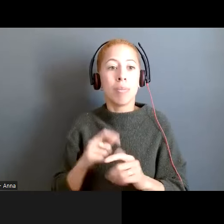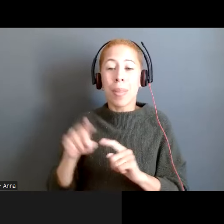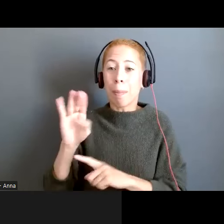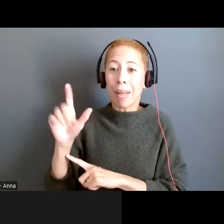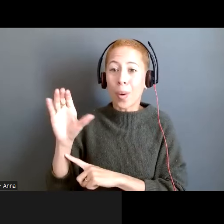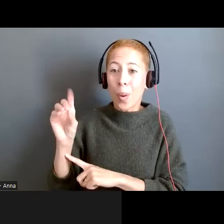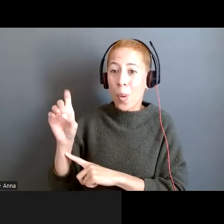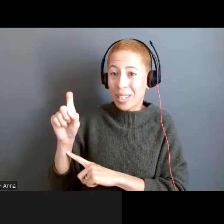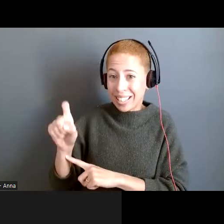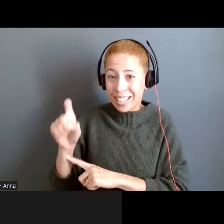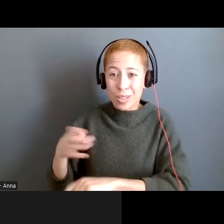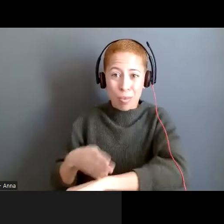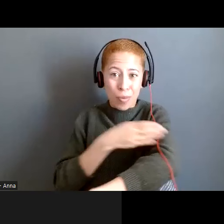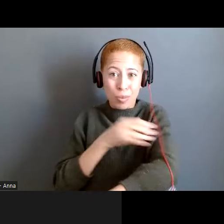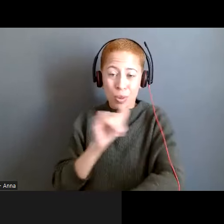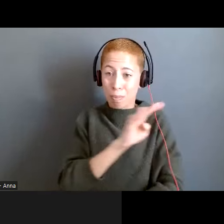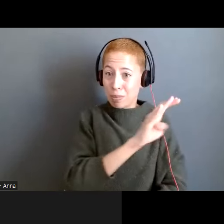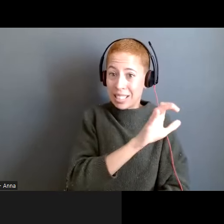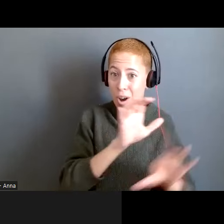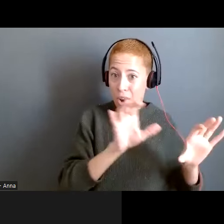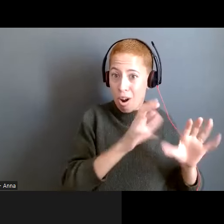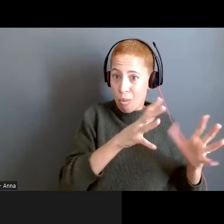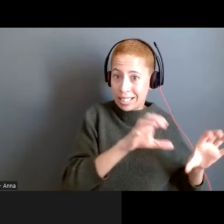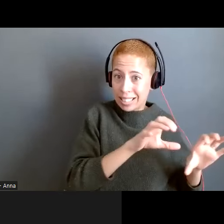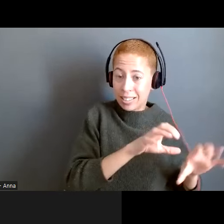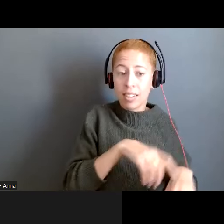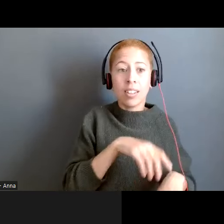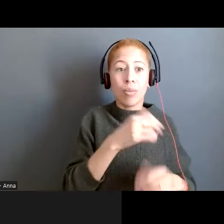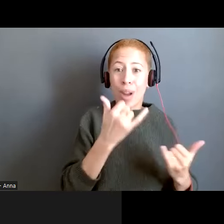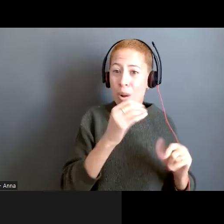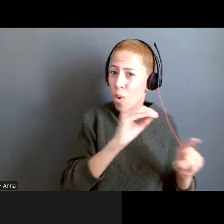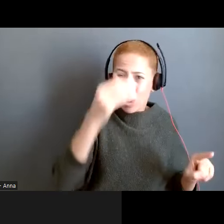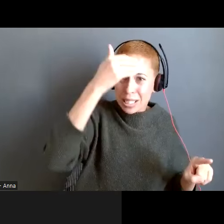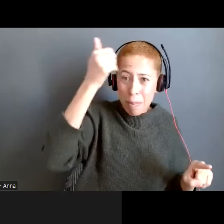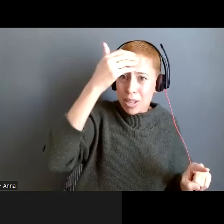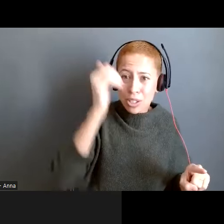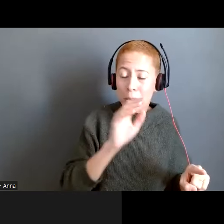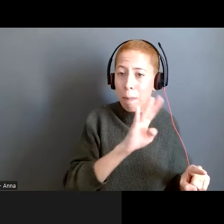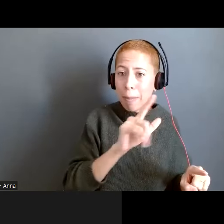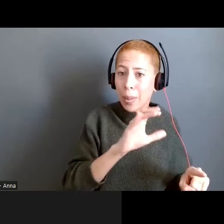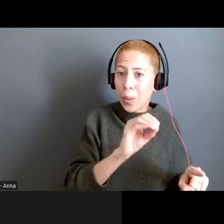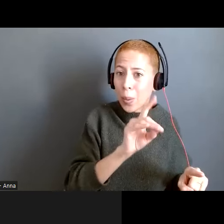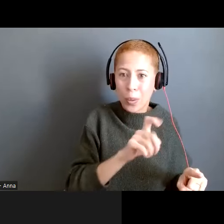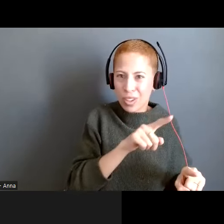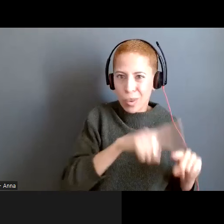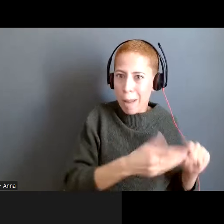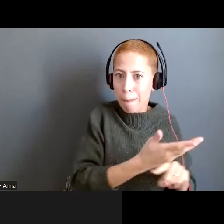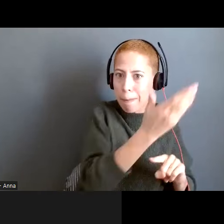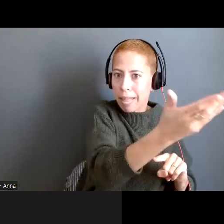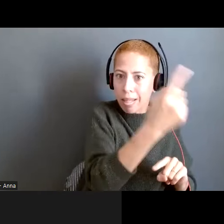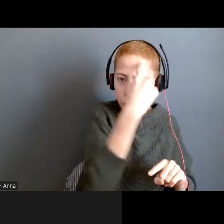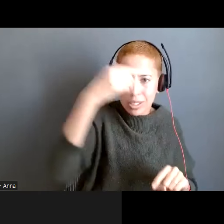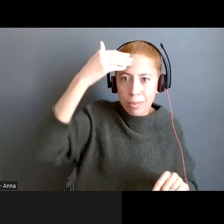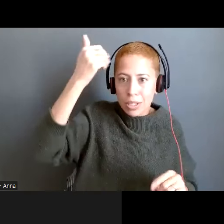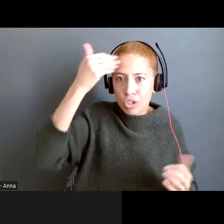BC just did this. Right now, there's no dementia billing code. Do you know that? Like, you can't bill for dementia. So as a result, you